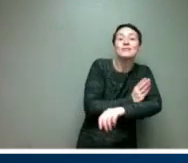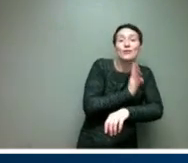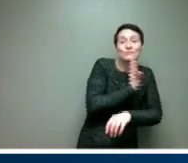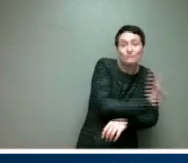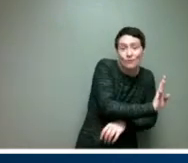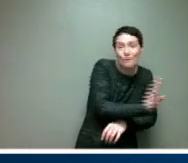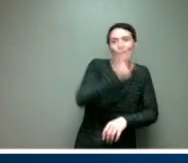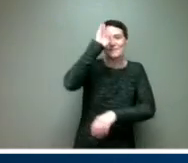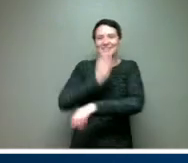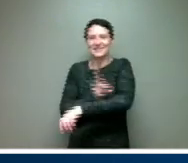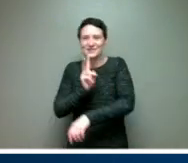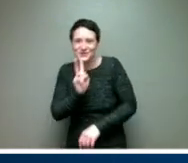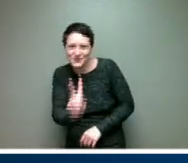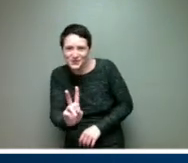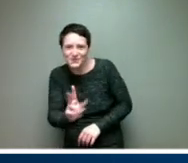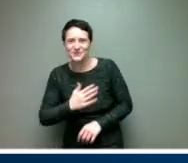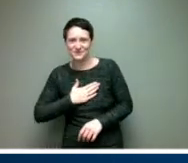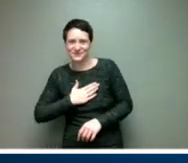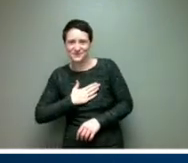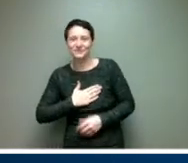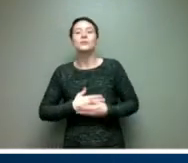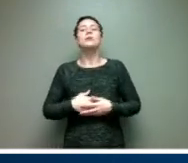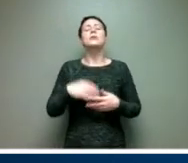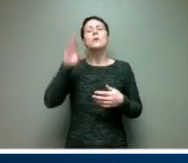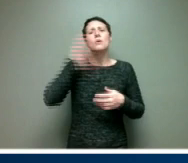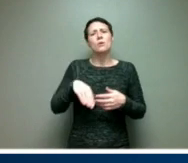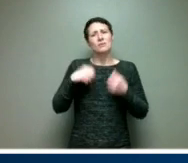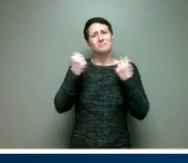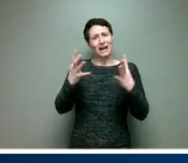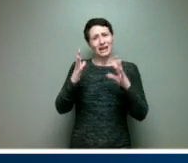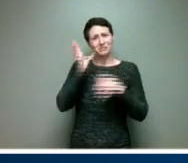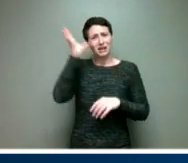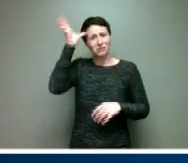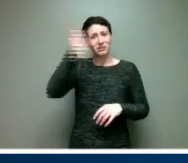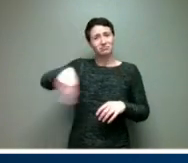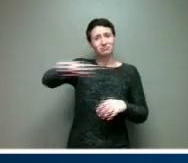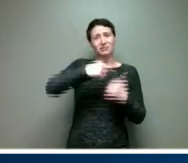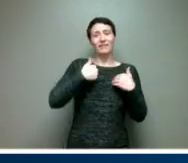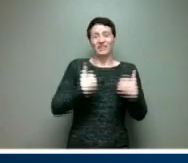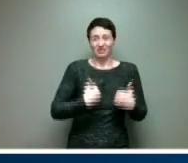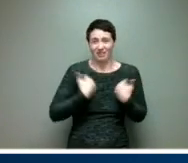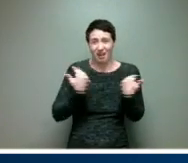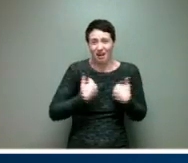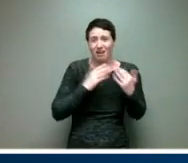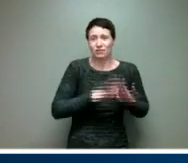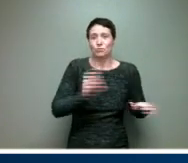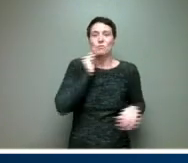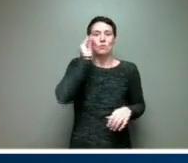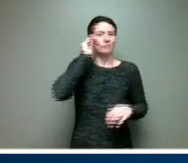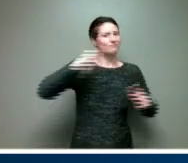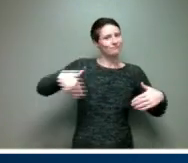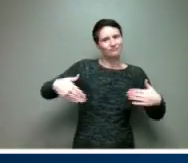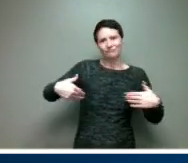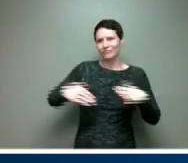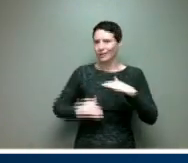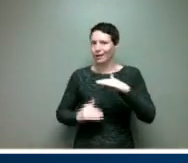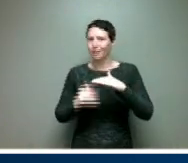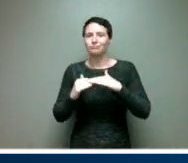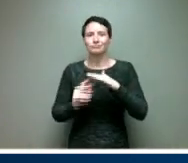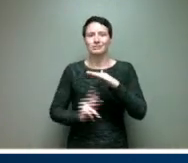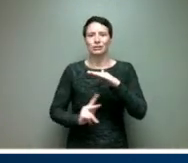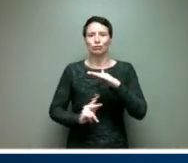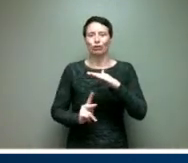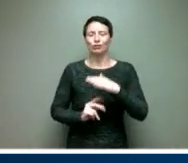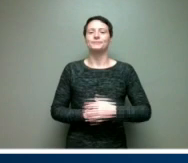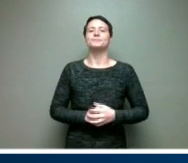know, balancing some young kids in their home, I just want to do a call out for some of the resources available. So first and foremost, if you